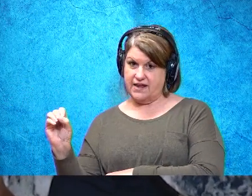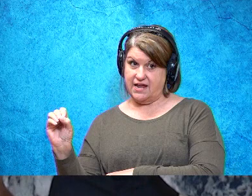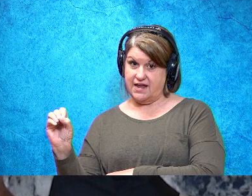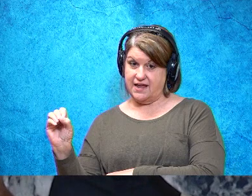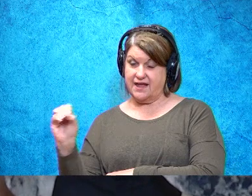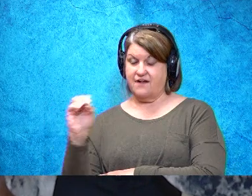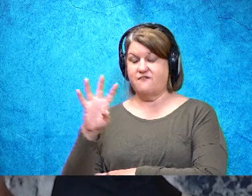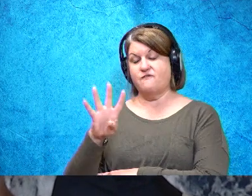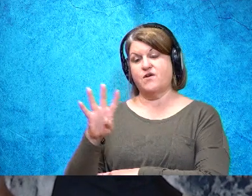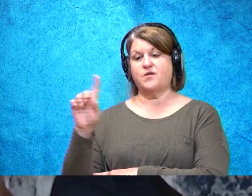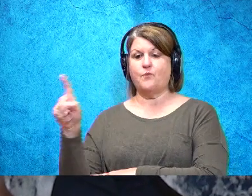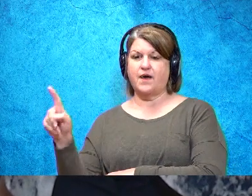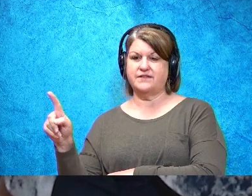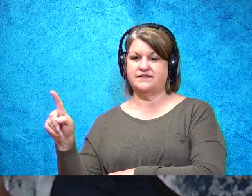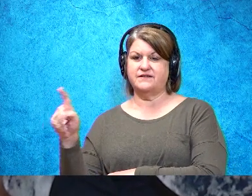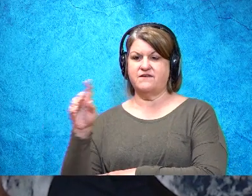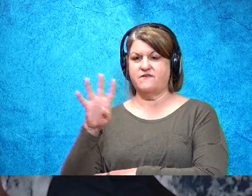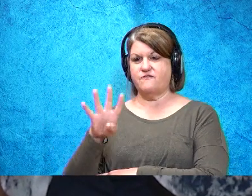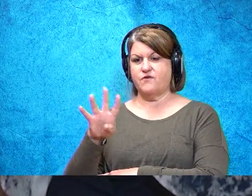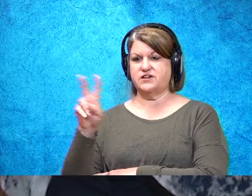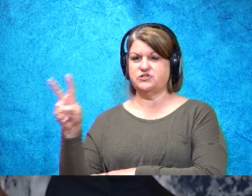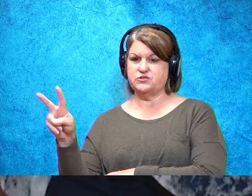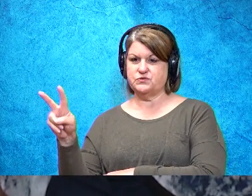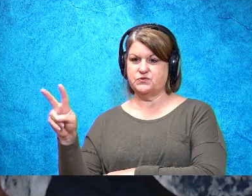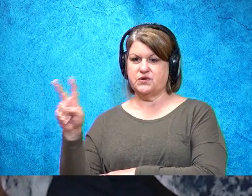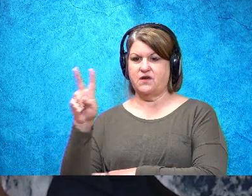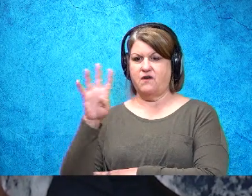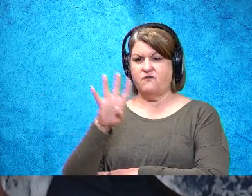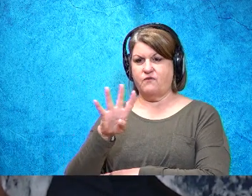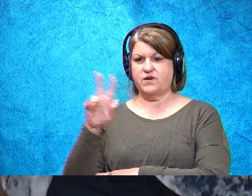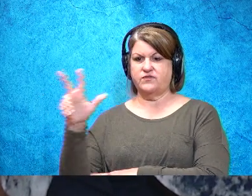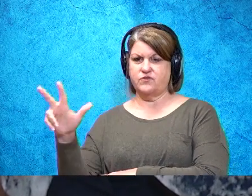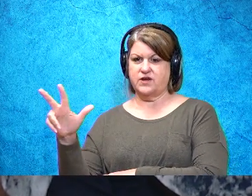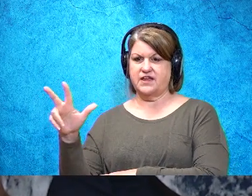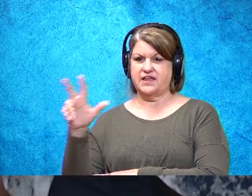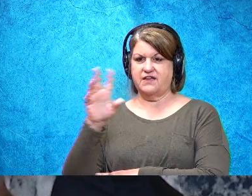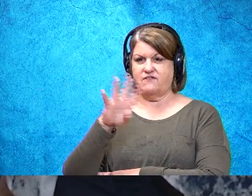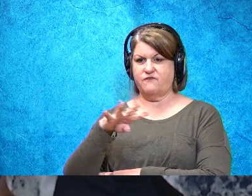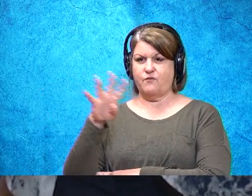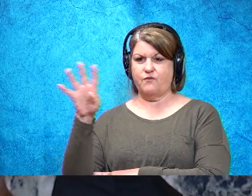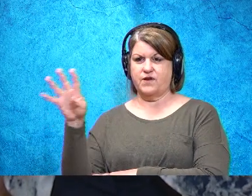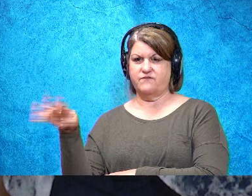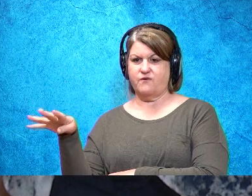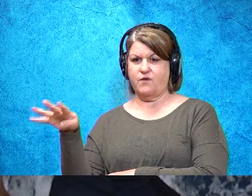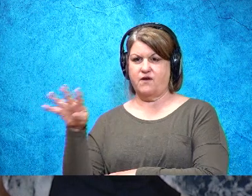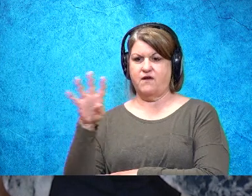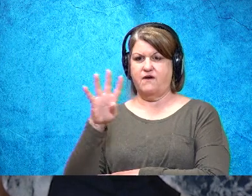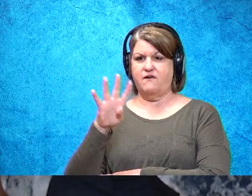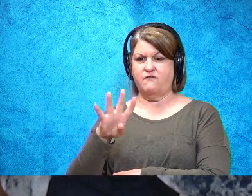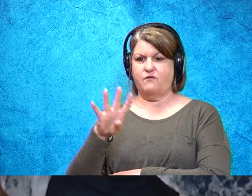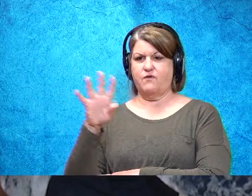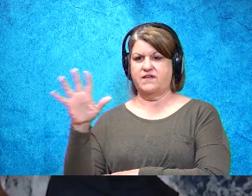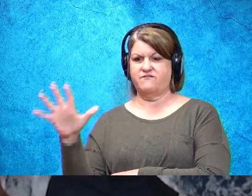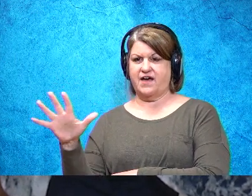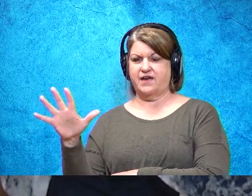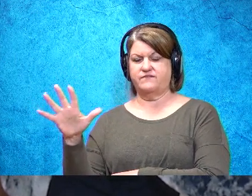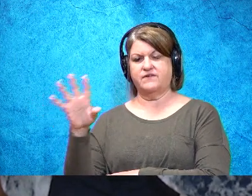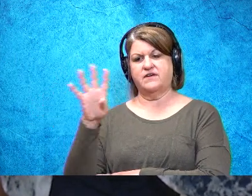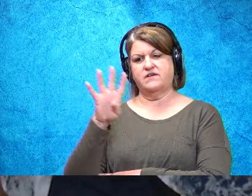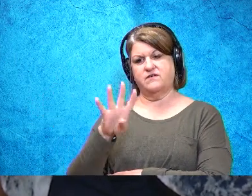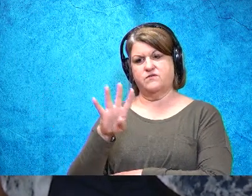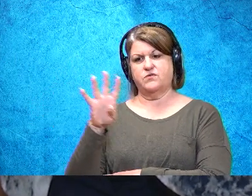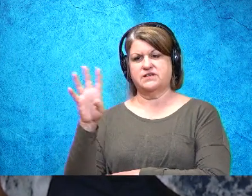40, 41, 42, 43, 44,